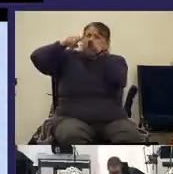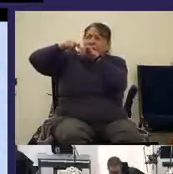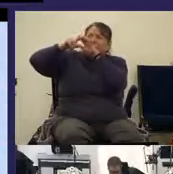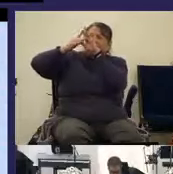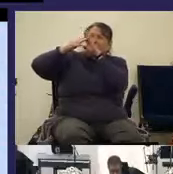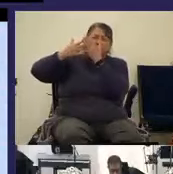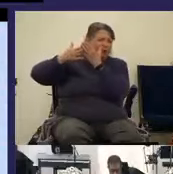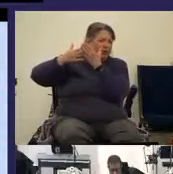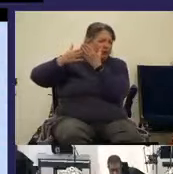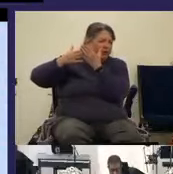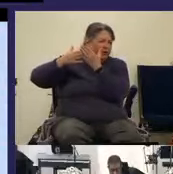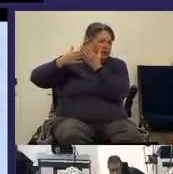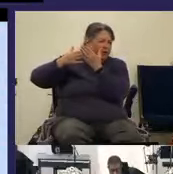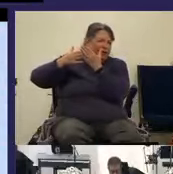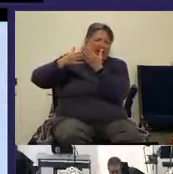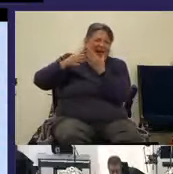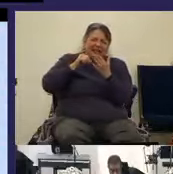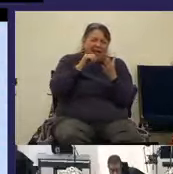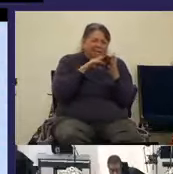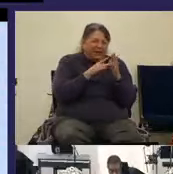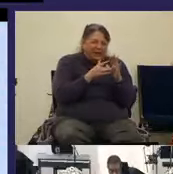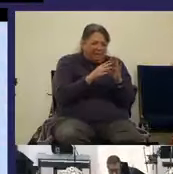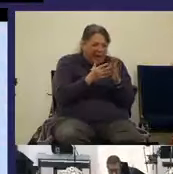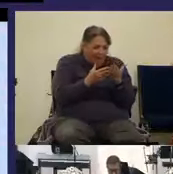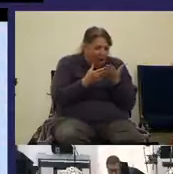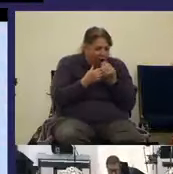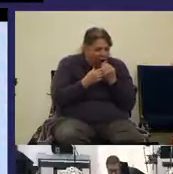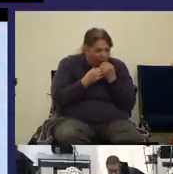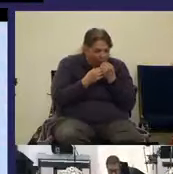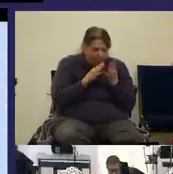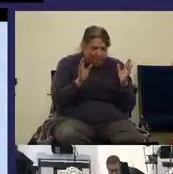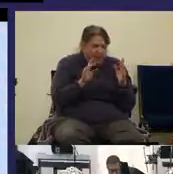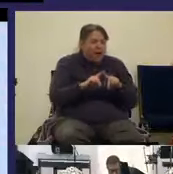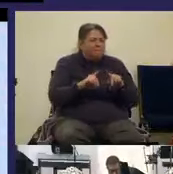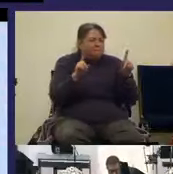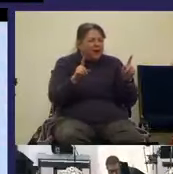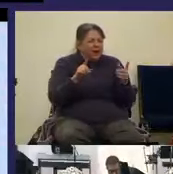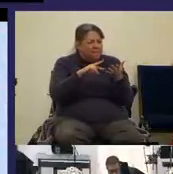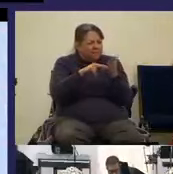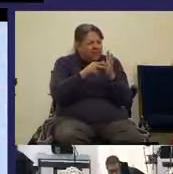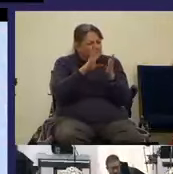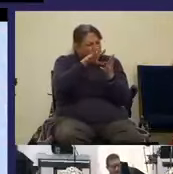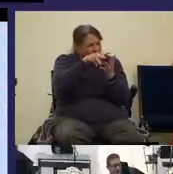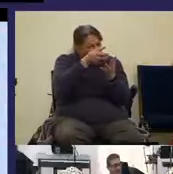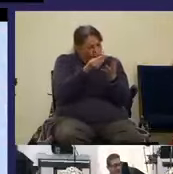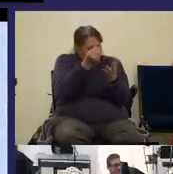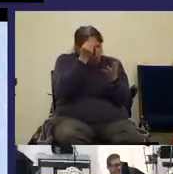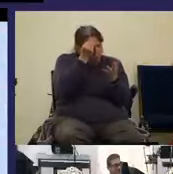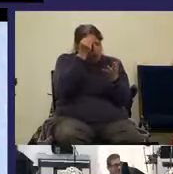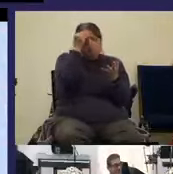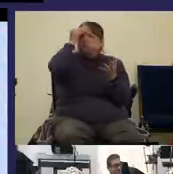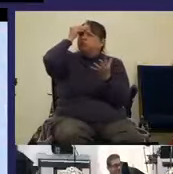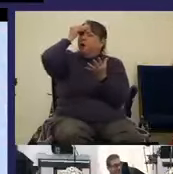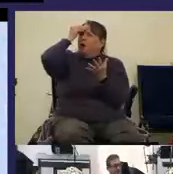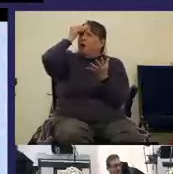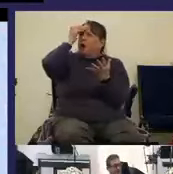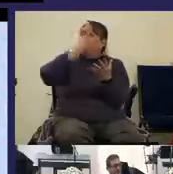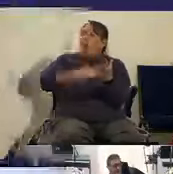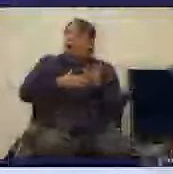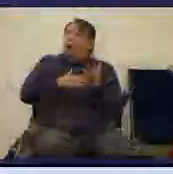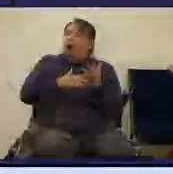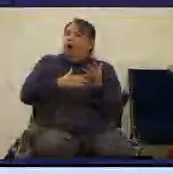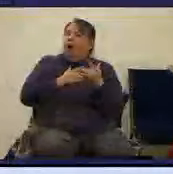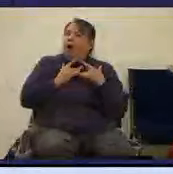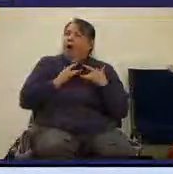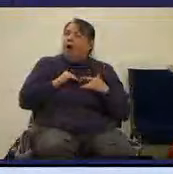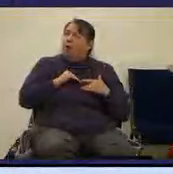When your words came, I ate them. They were the joy and the delight of my heart.